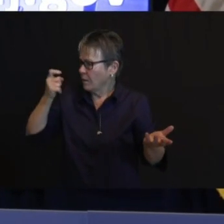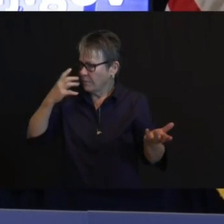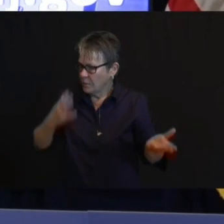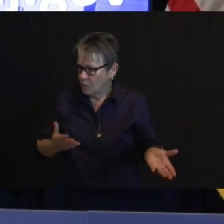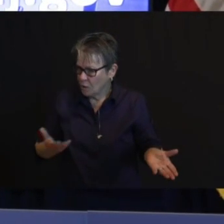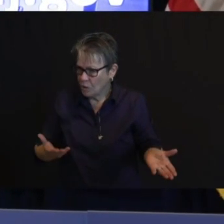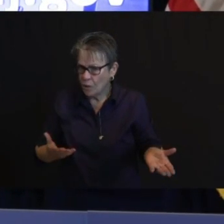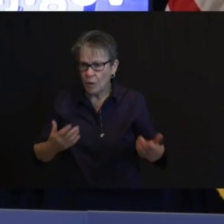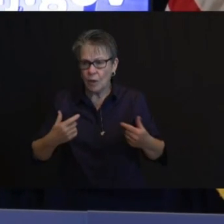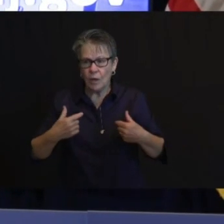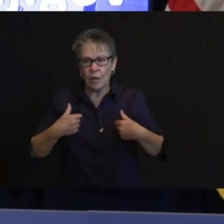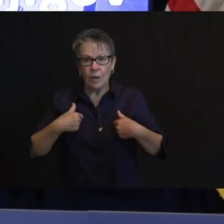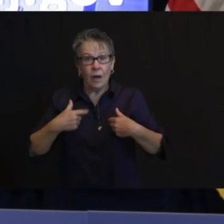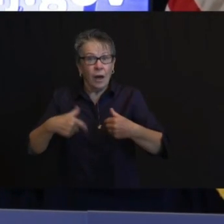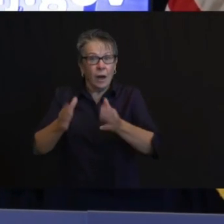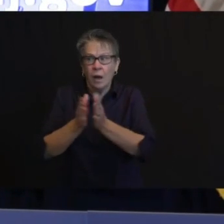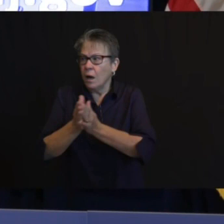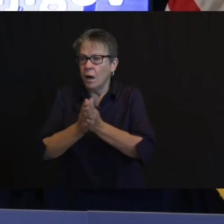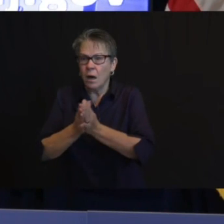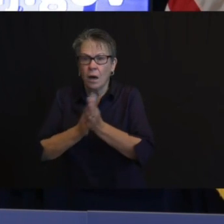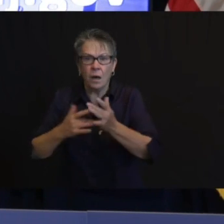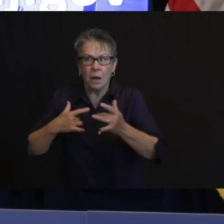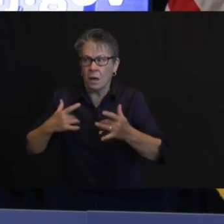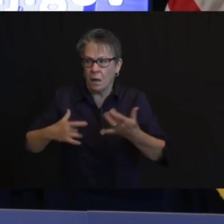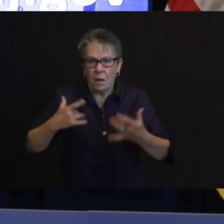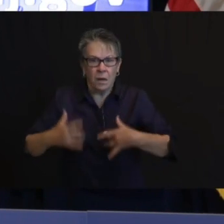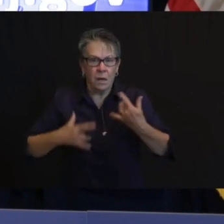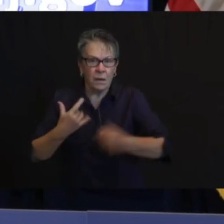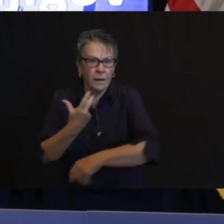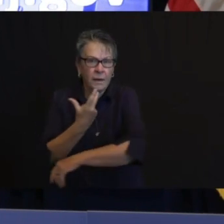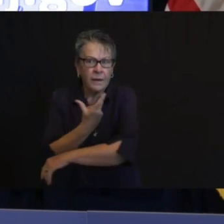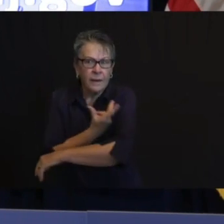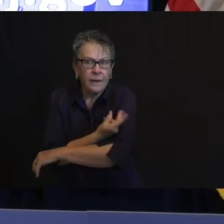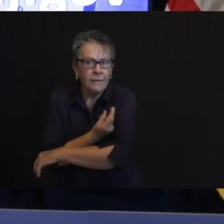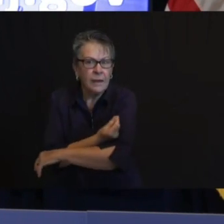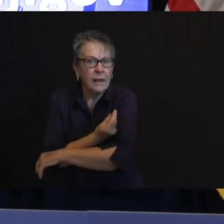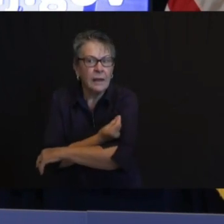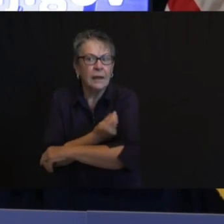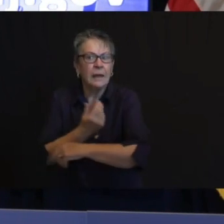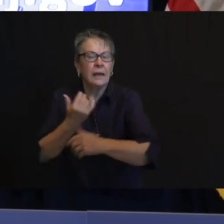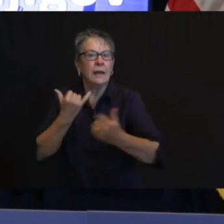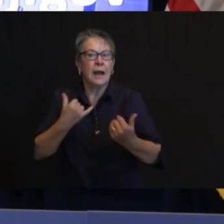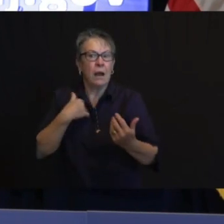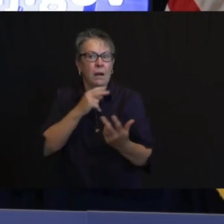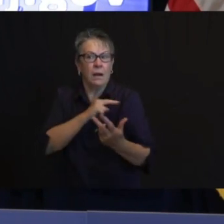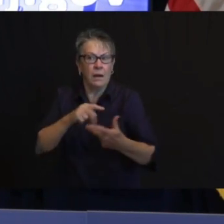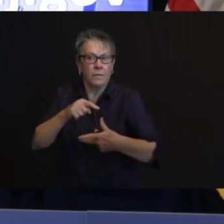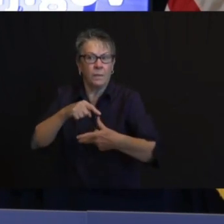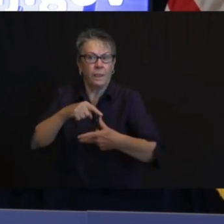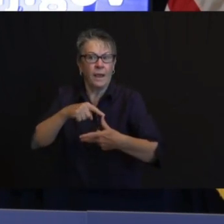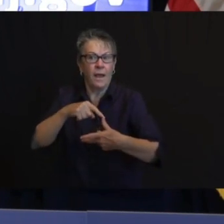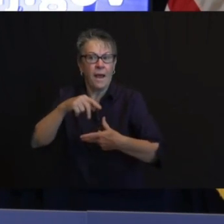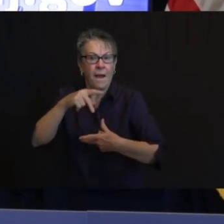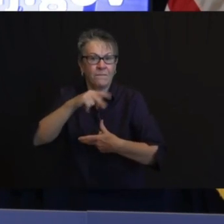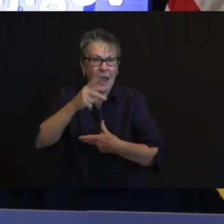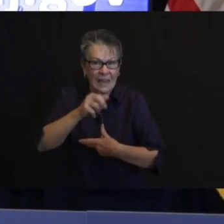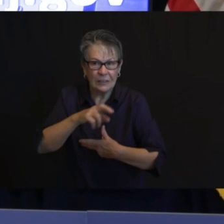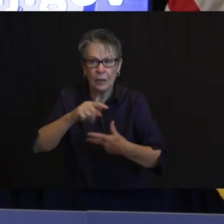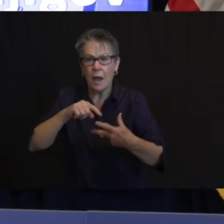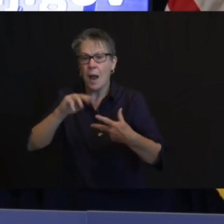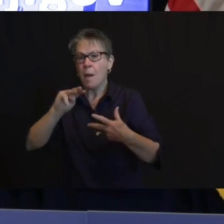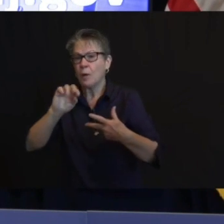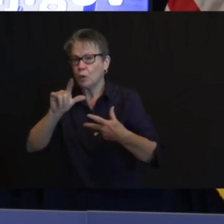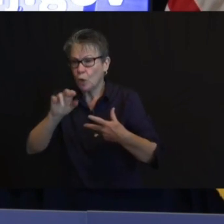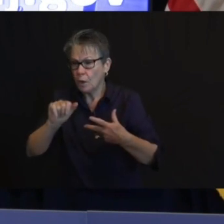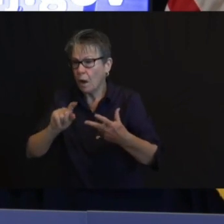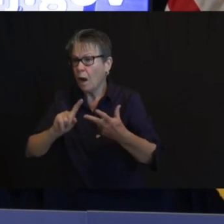term is certainly an exciting development. The preliminary data from Pfizer and Moderna released shows that these vaccines